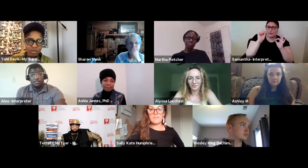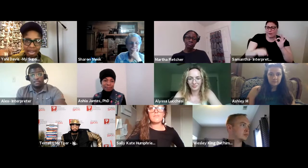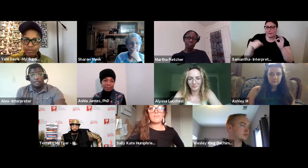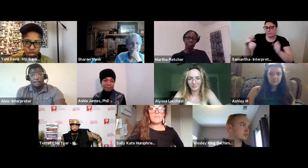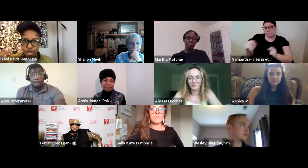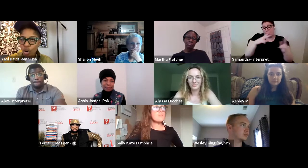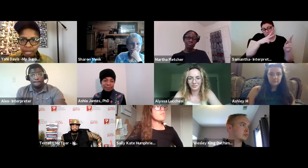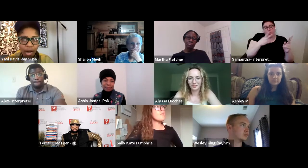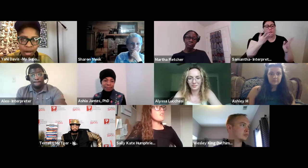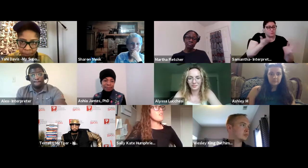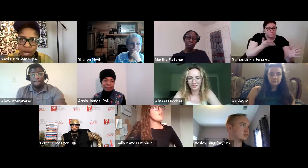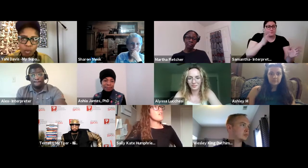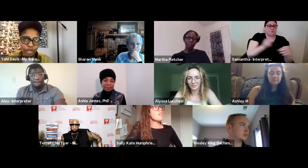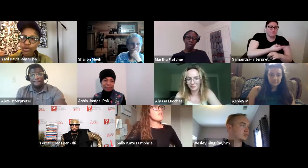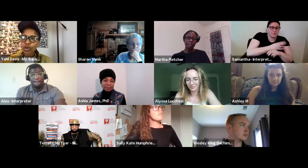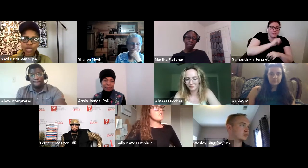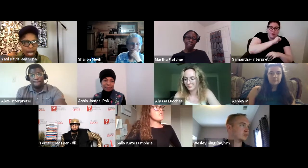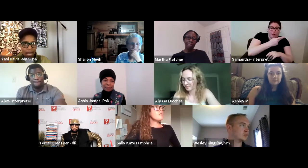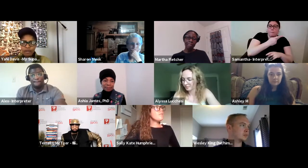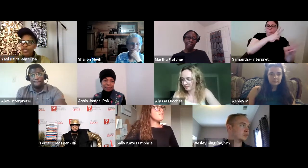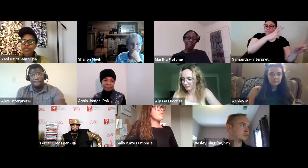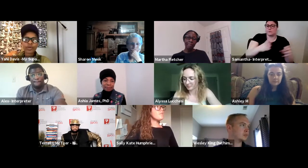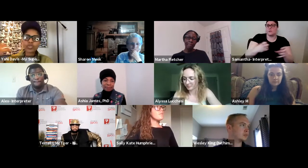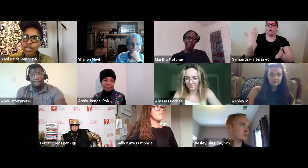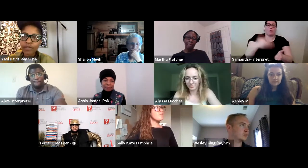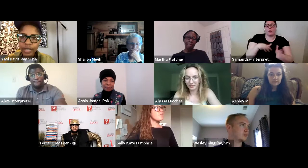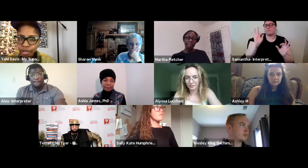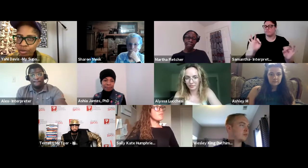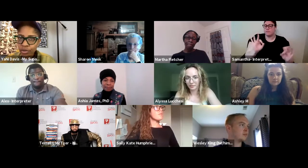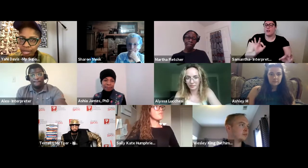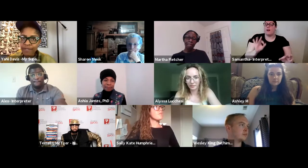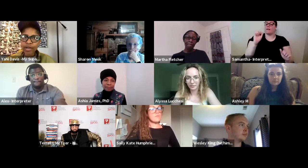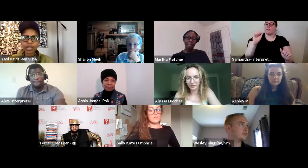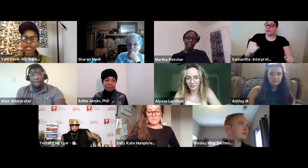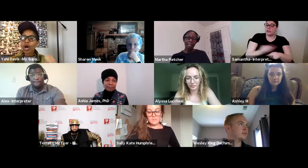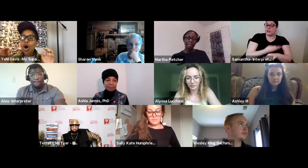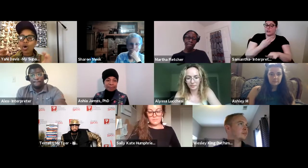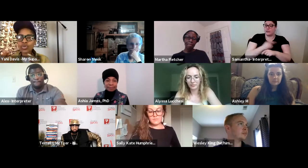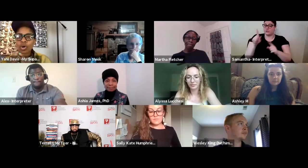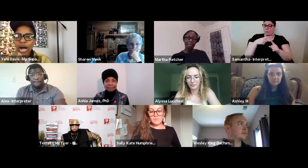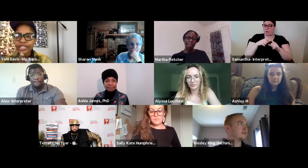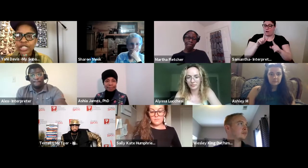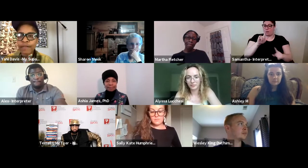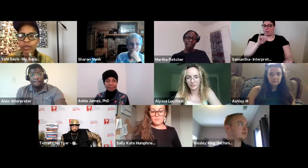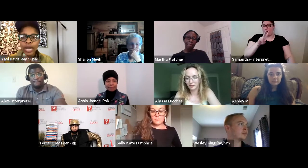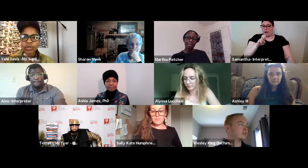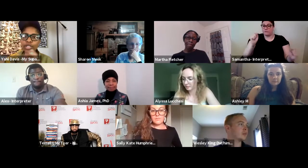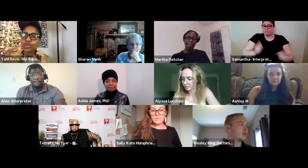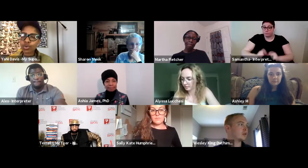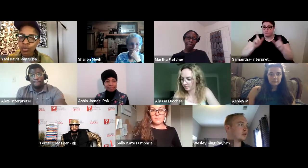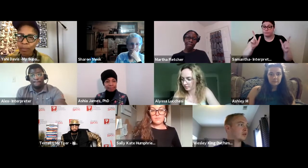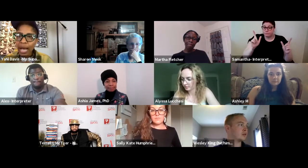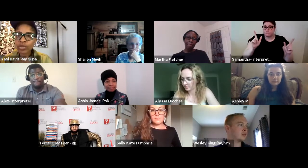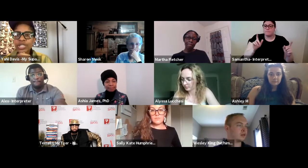have those captions showing up when you go live, when you're posting videos, okay, family? Also, I just found out